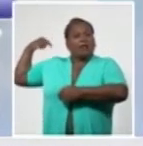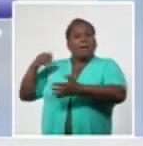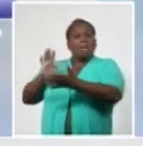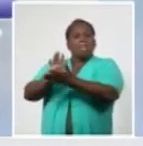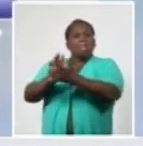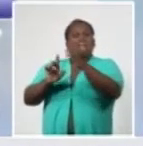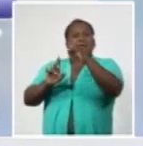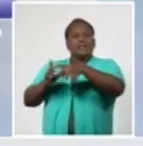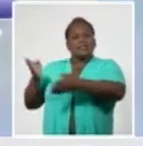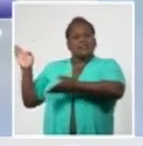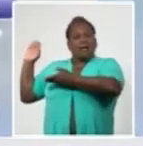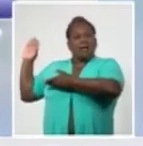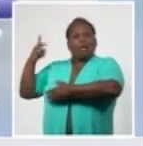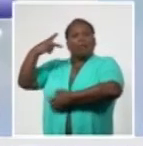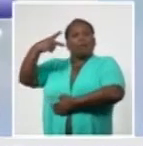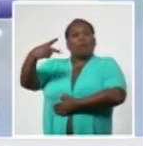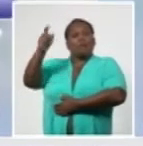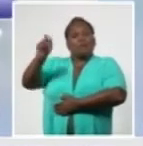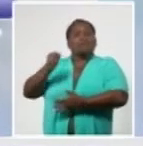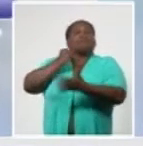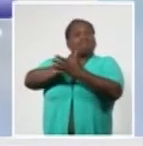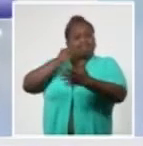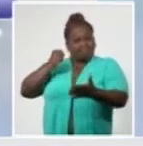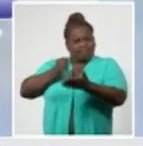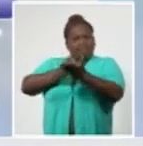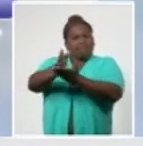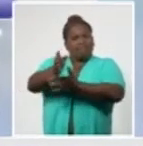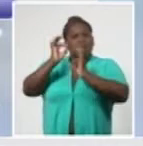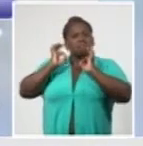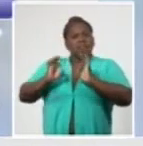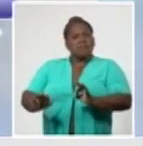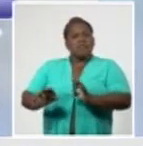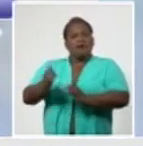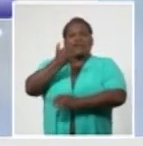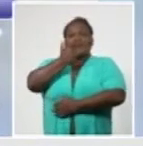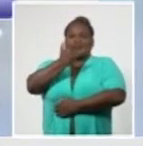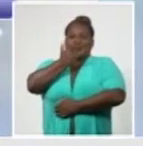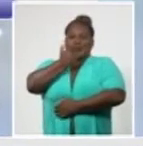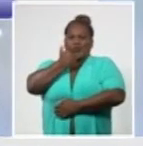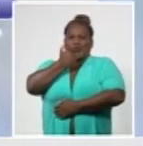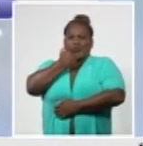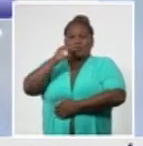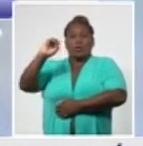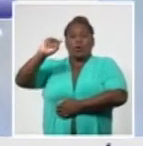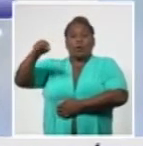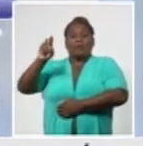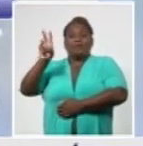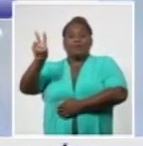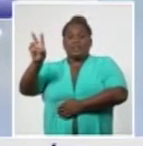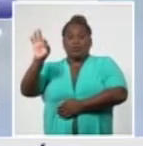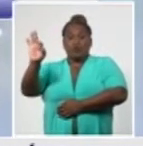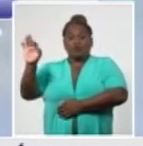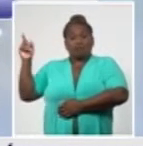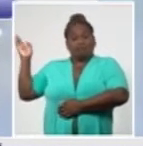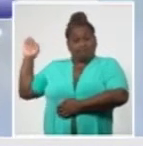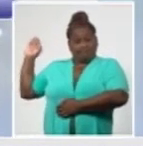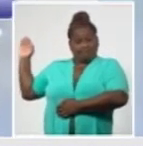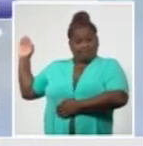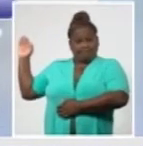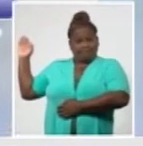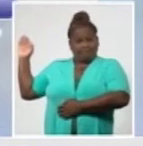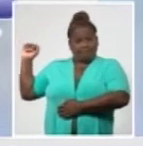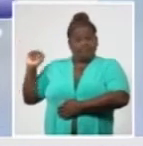5.06, although it is slower than the one it had yesterday. Matanzas, with its 2